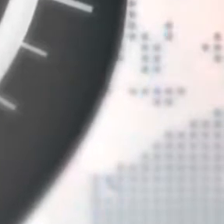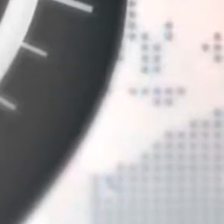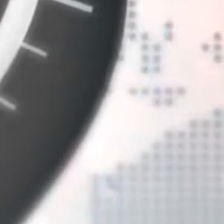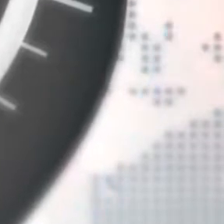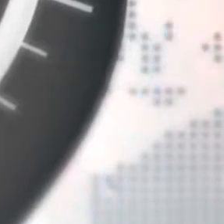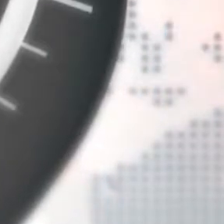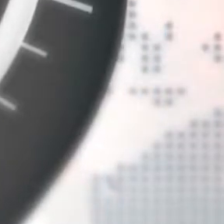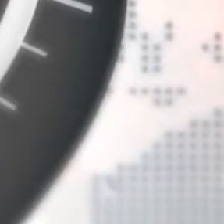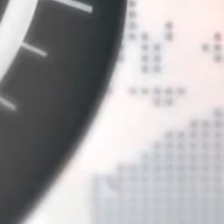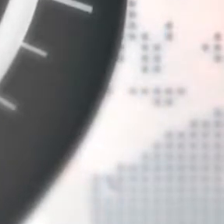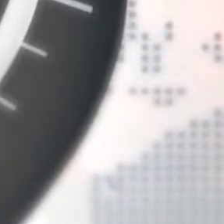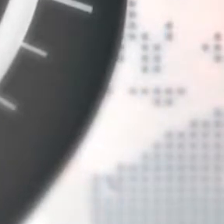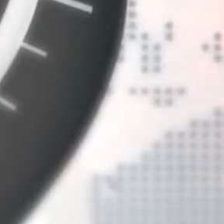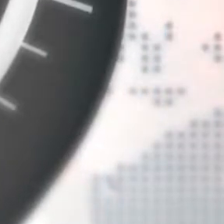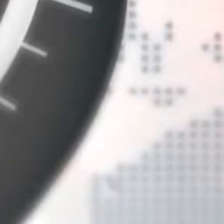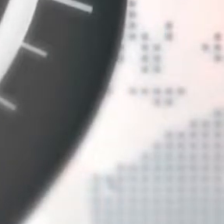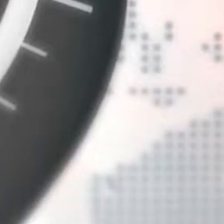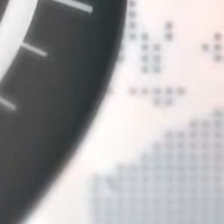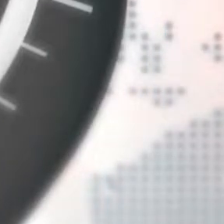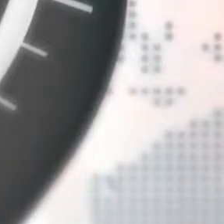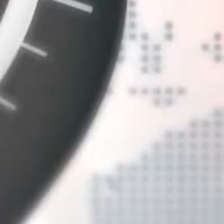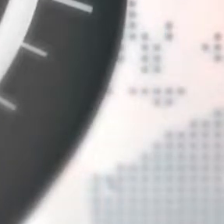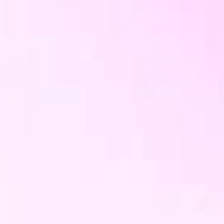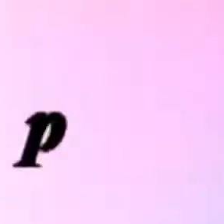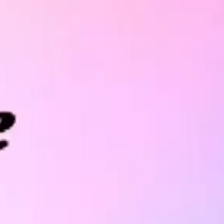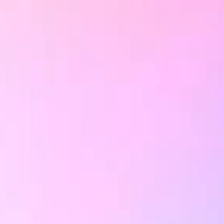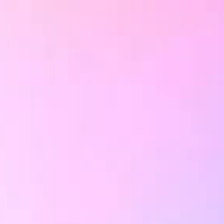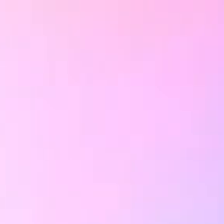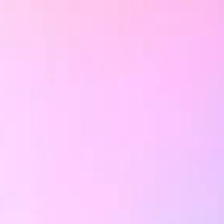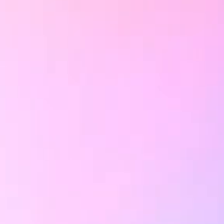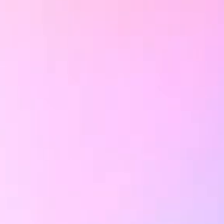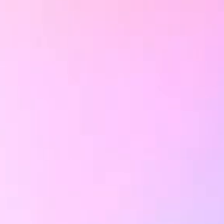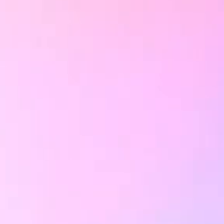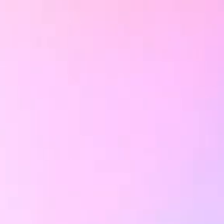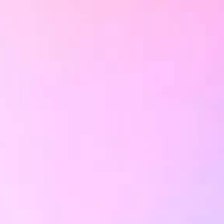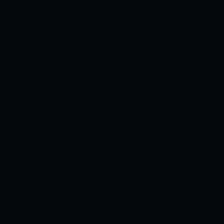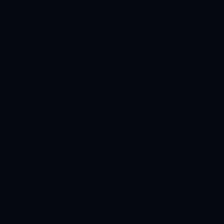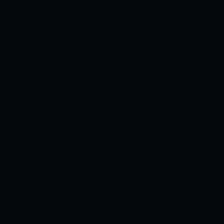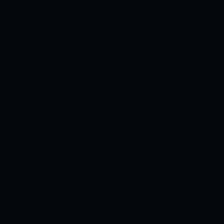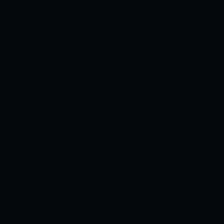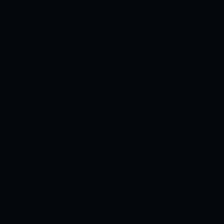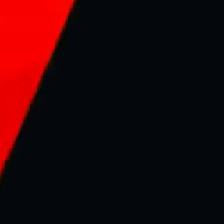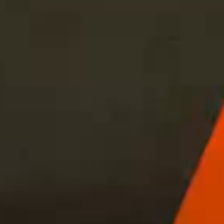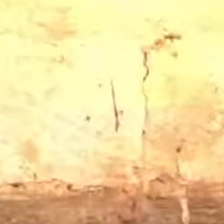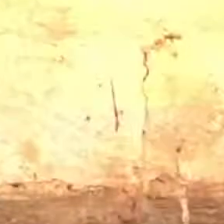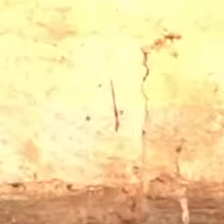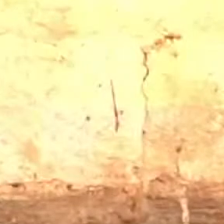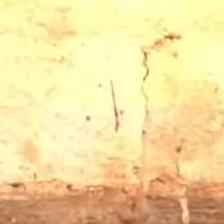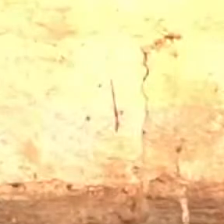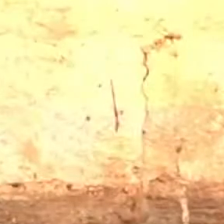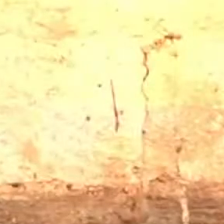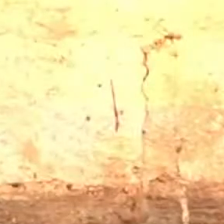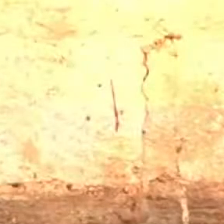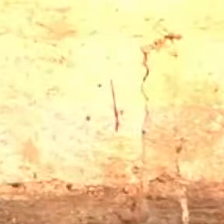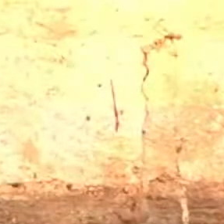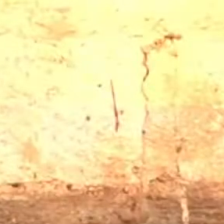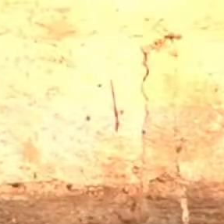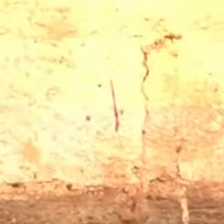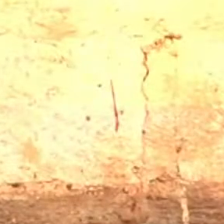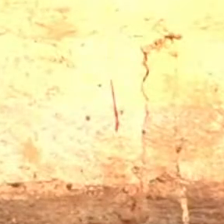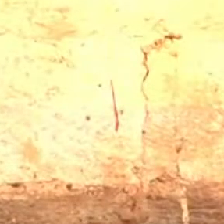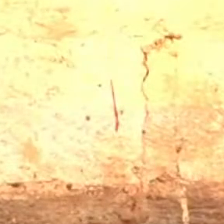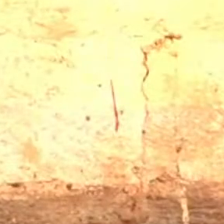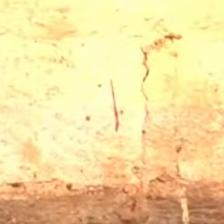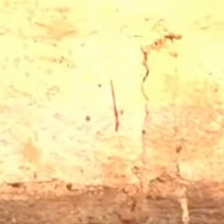On this this episode of Tech Innovation Show, we bring you